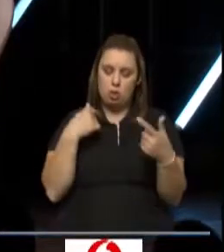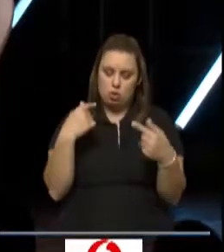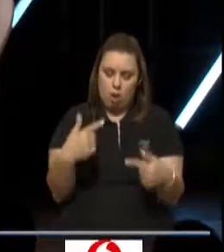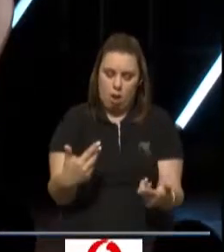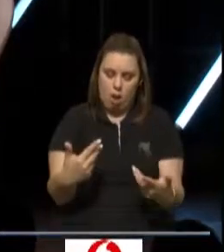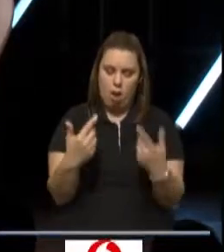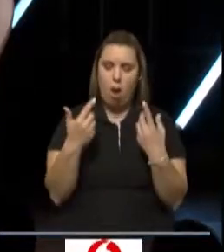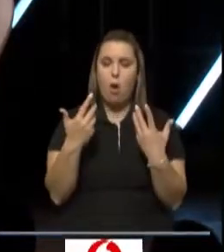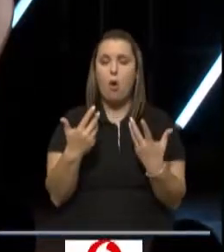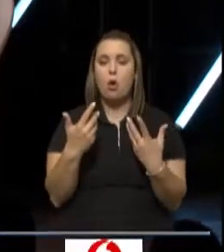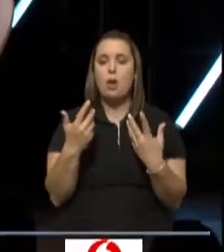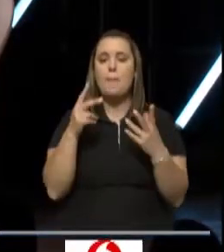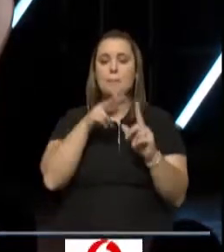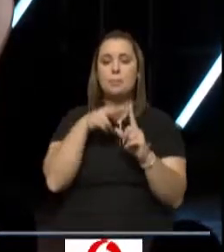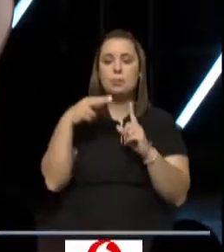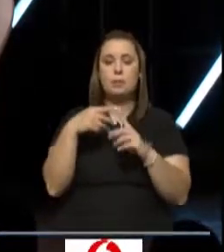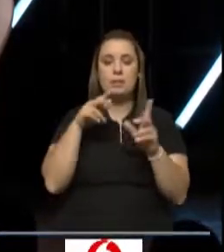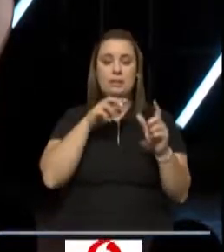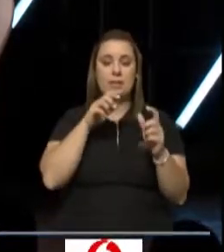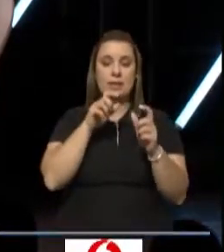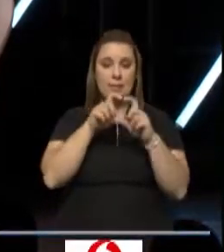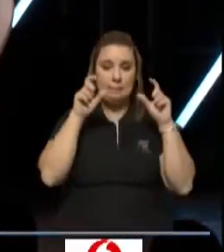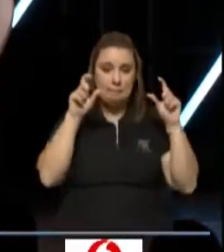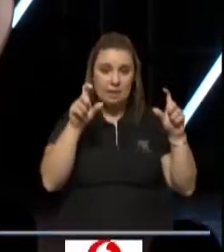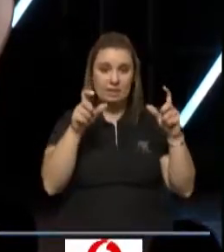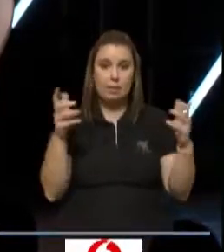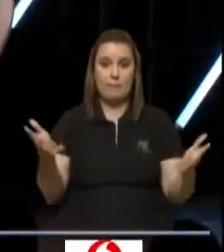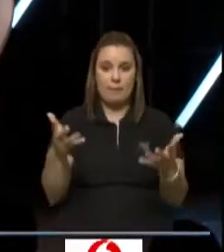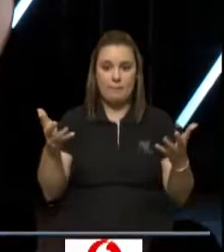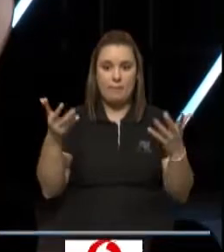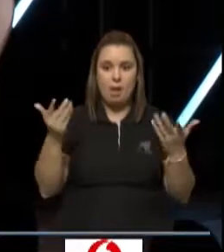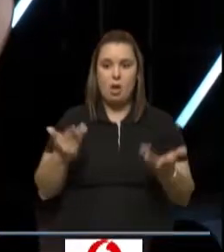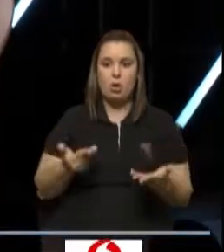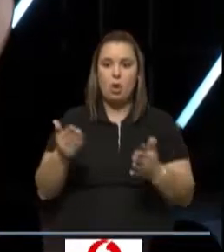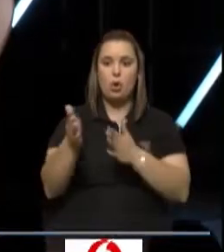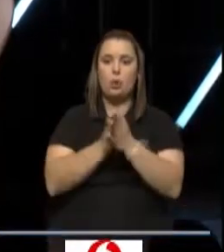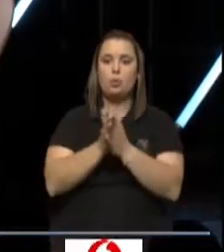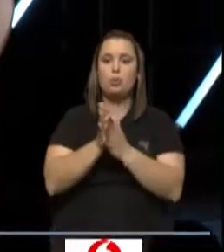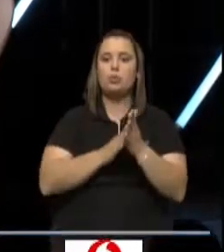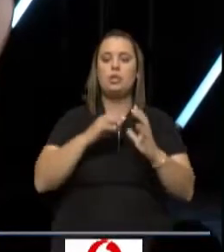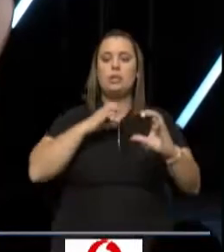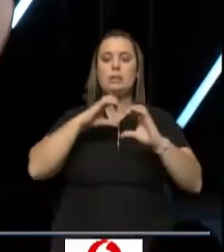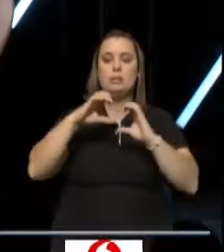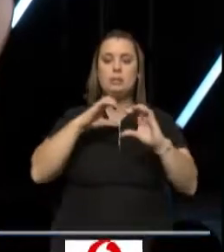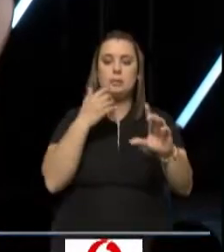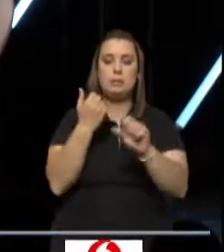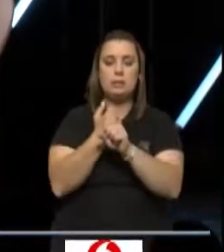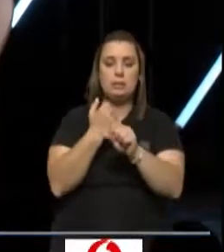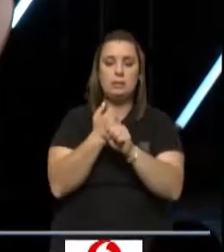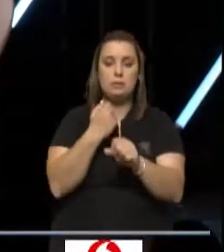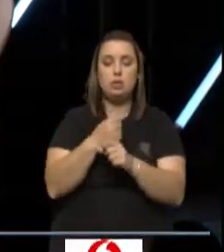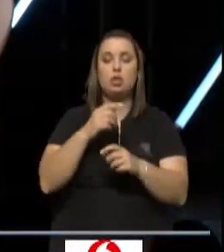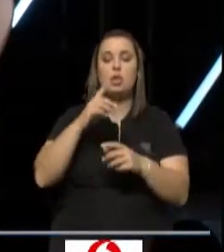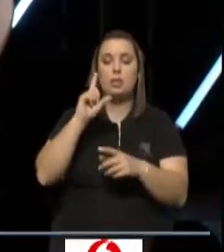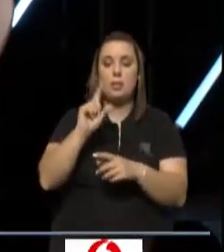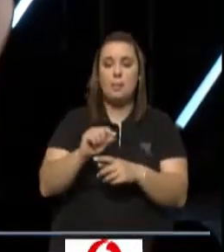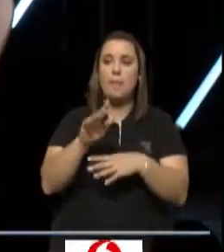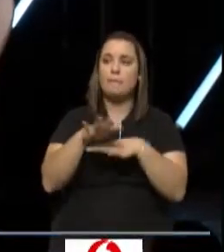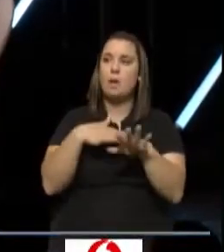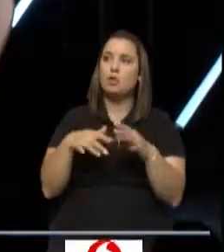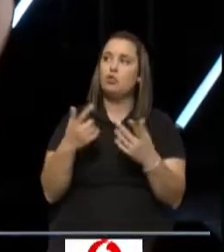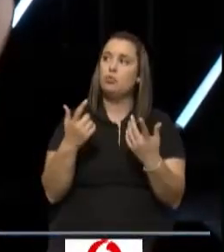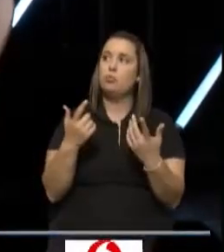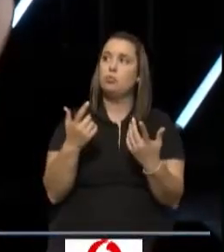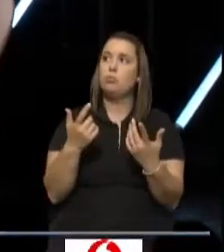rhetoric? No, it's a priority. The priority we have to have those be from the point of view of the company that use telecommunications